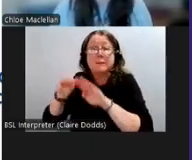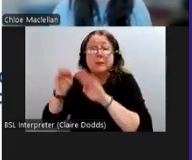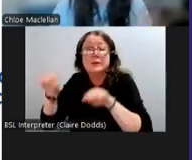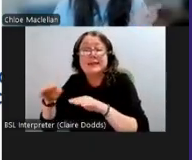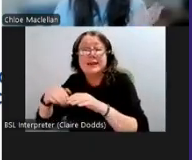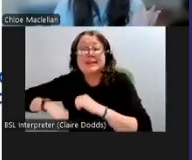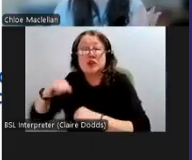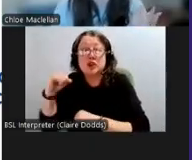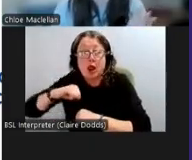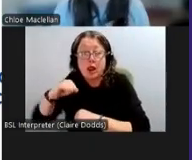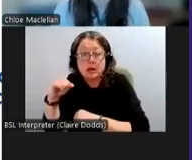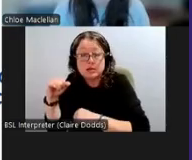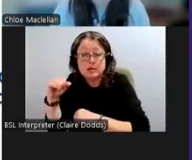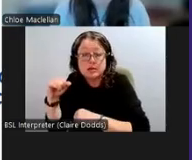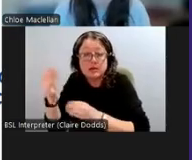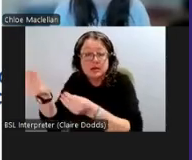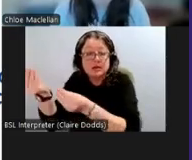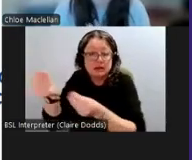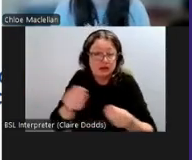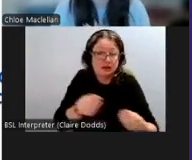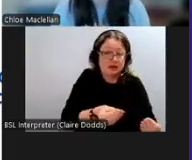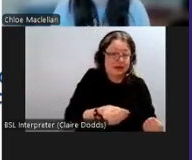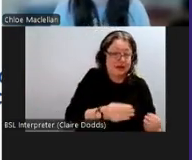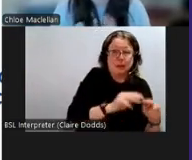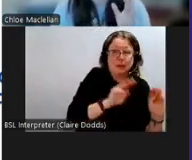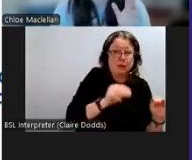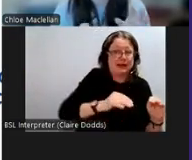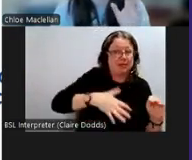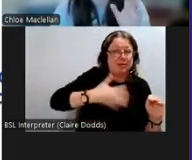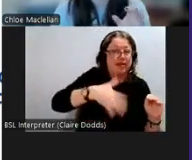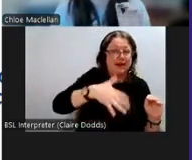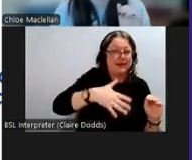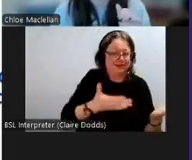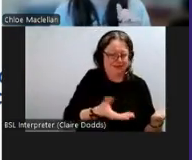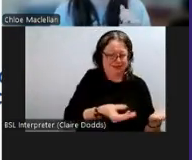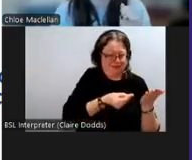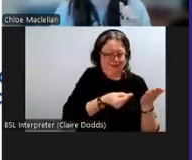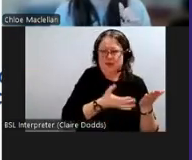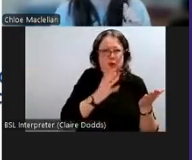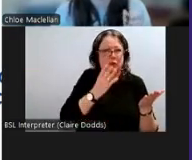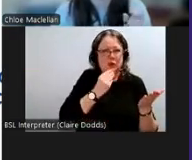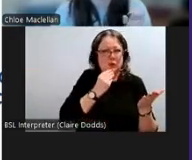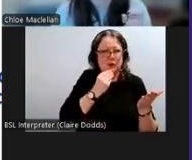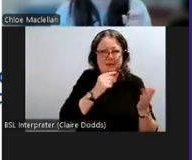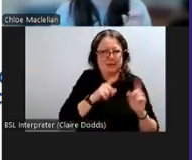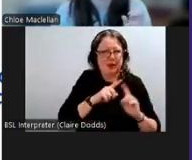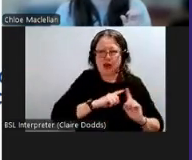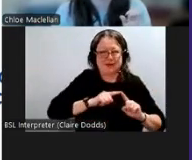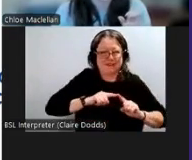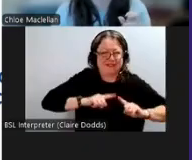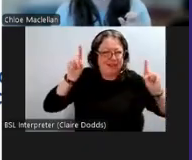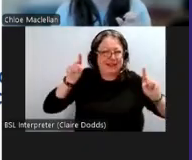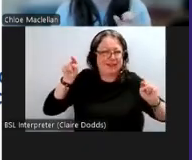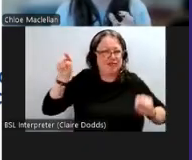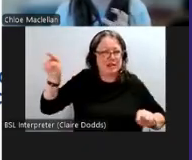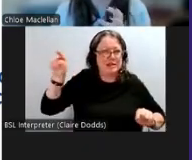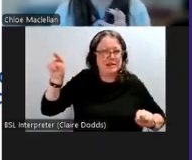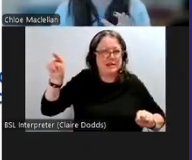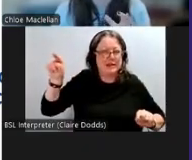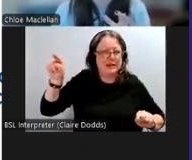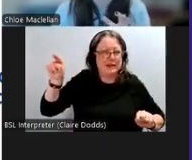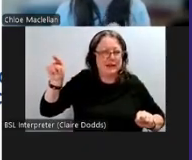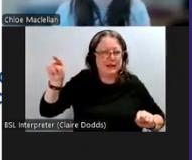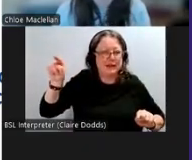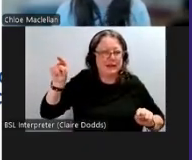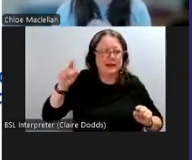but it's not going to make much use because actually the difficulties that those communities face might be very different to each other. You